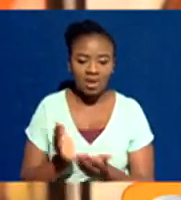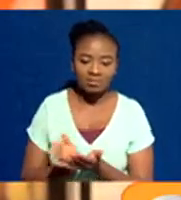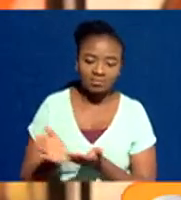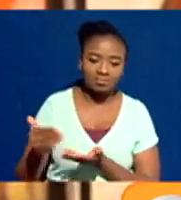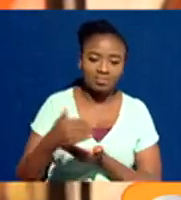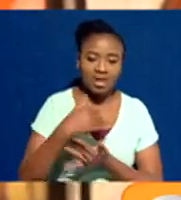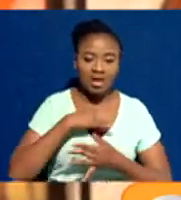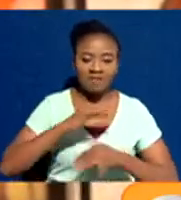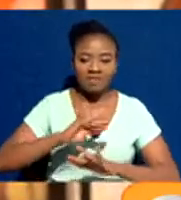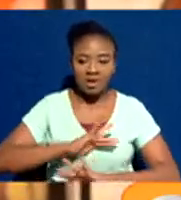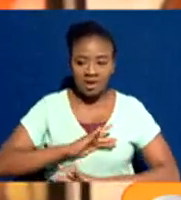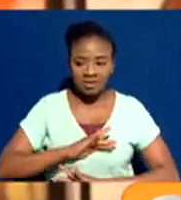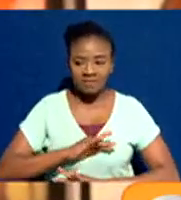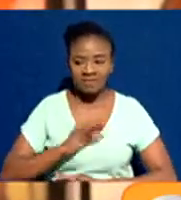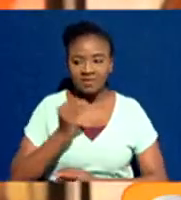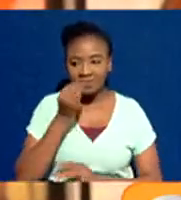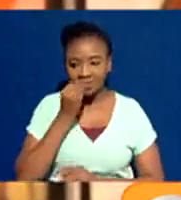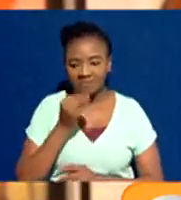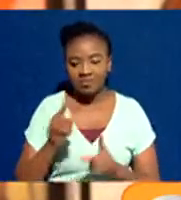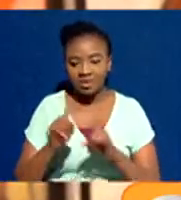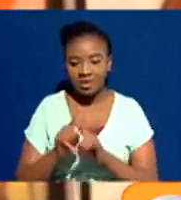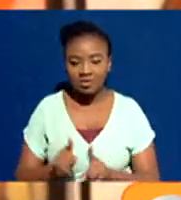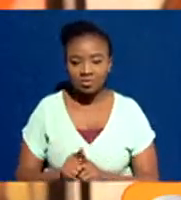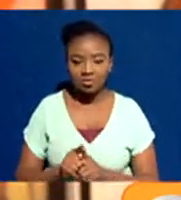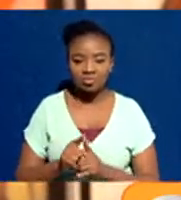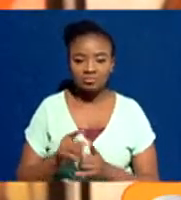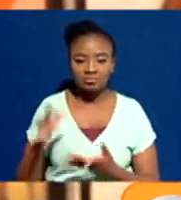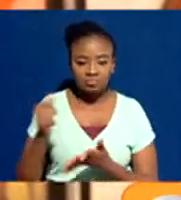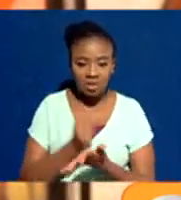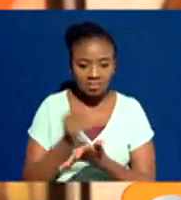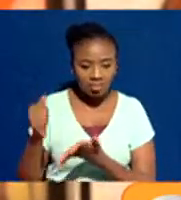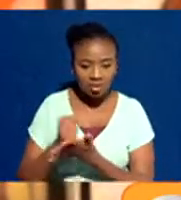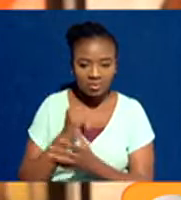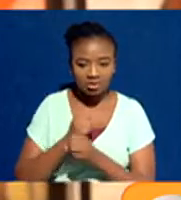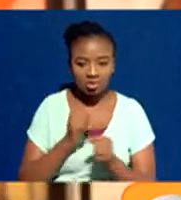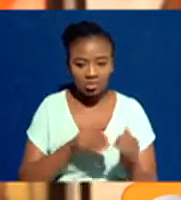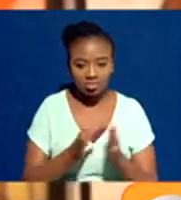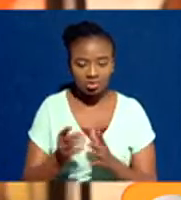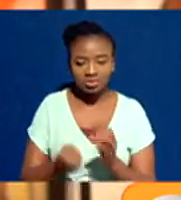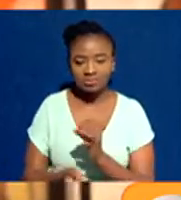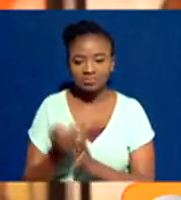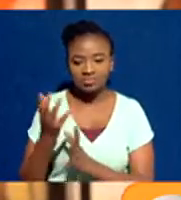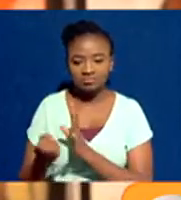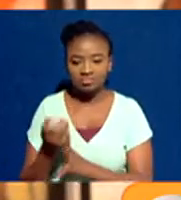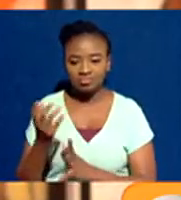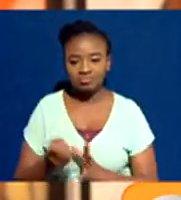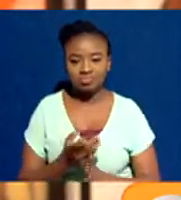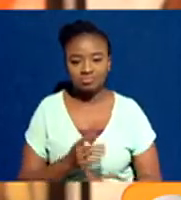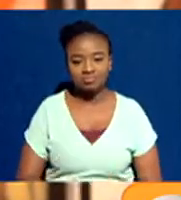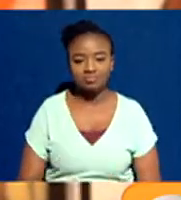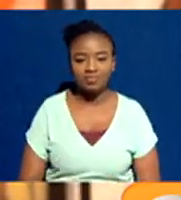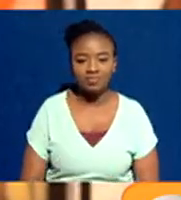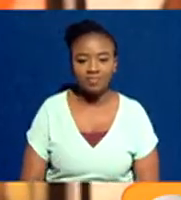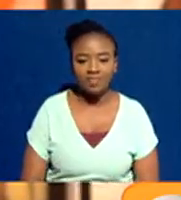imports are significantly reduced and that employment is created where it is most needed in the rural areas.